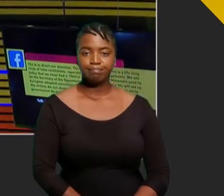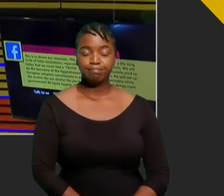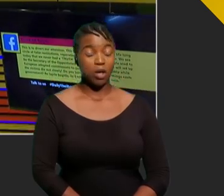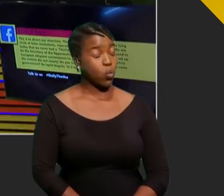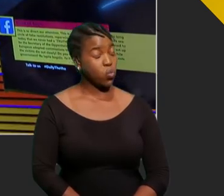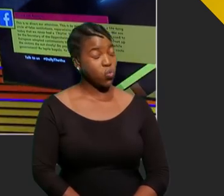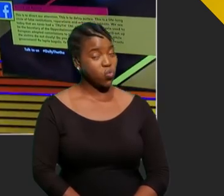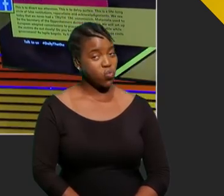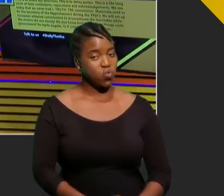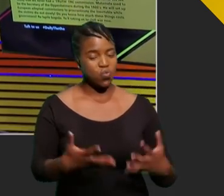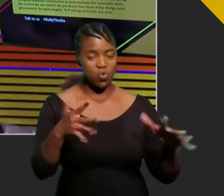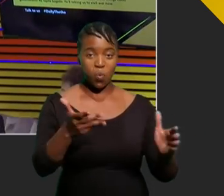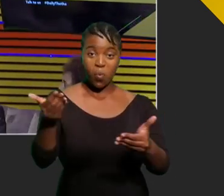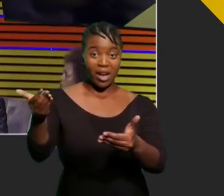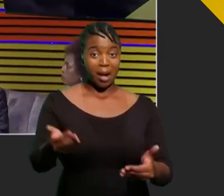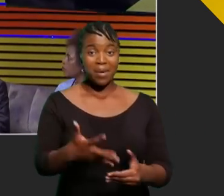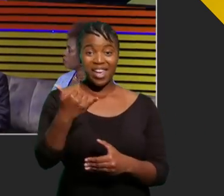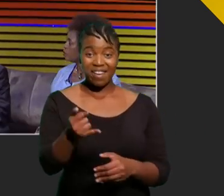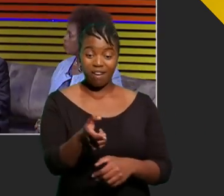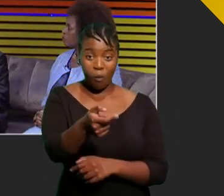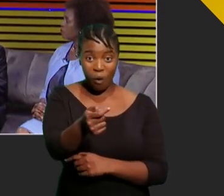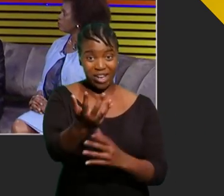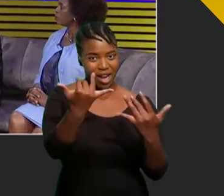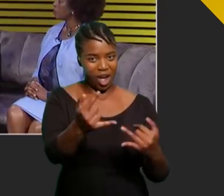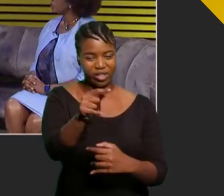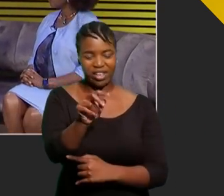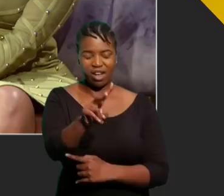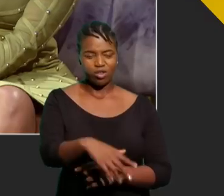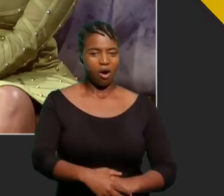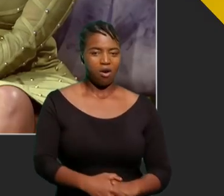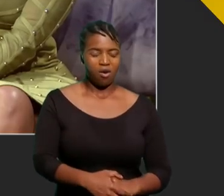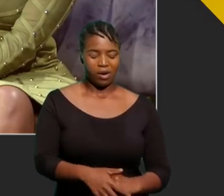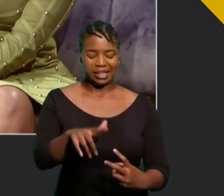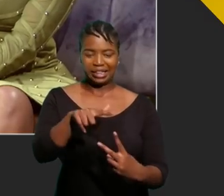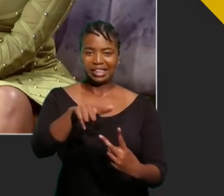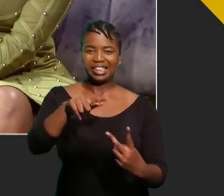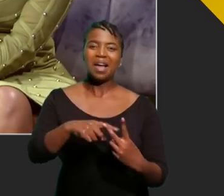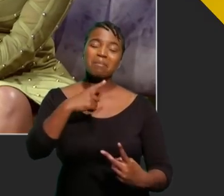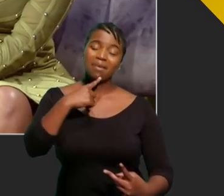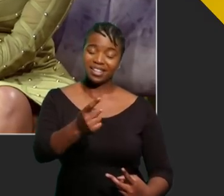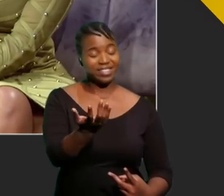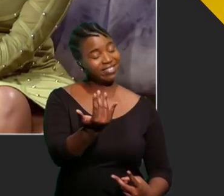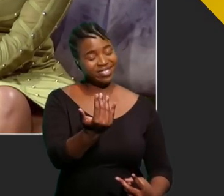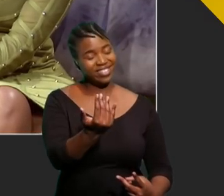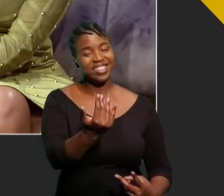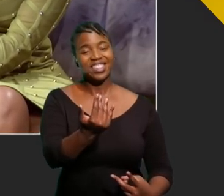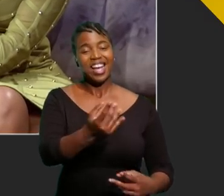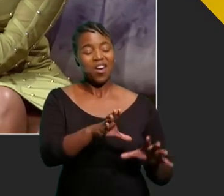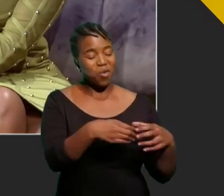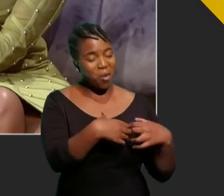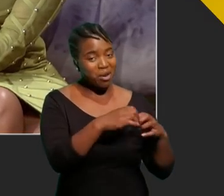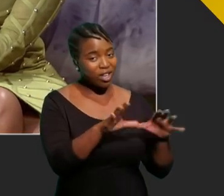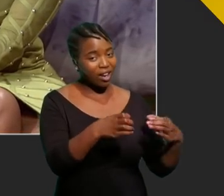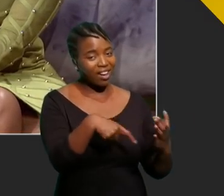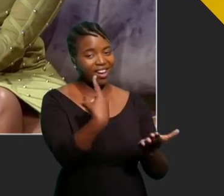Yo, ra go amogela, and if you satswa go rejoin Henrik le Boti Themba ba re di pope sal dance in these commissions of